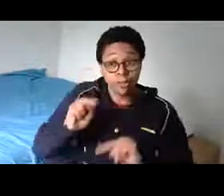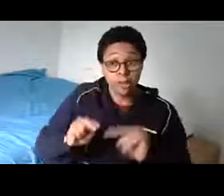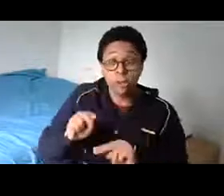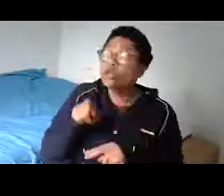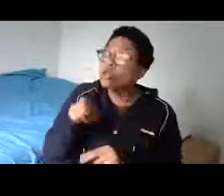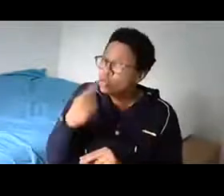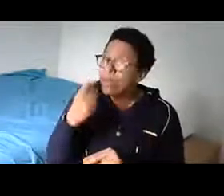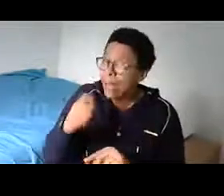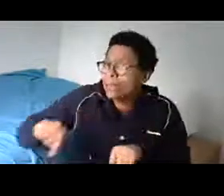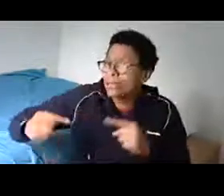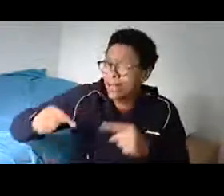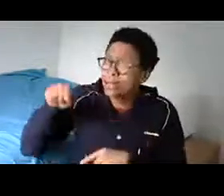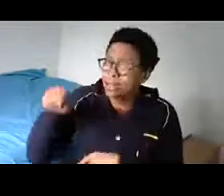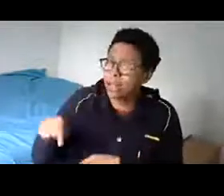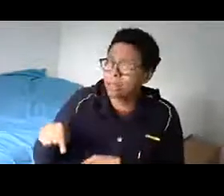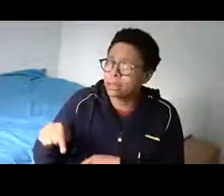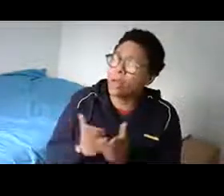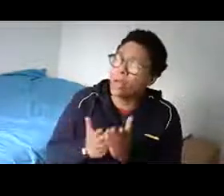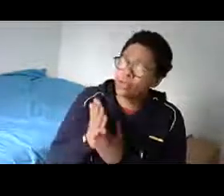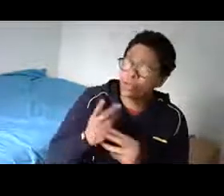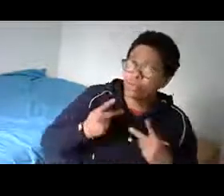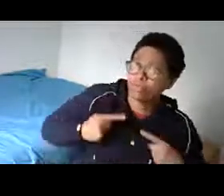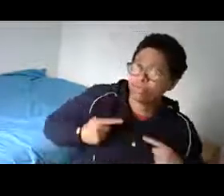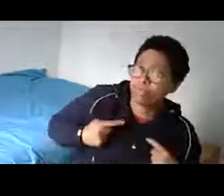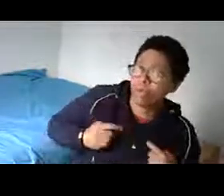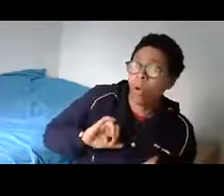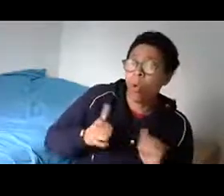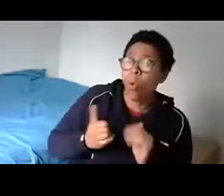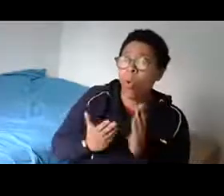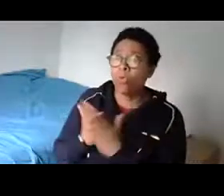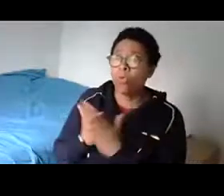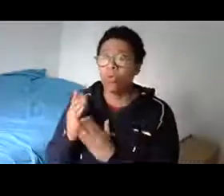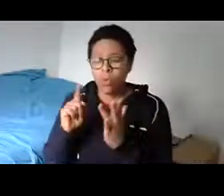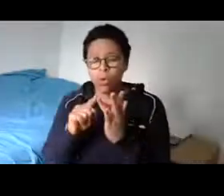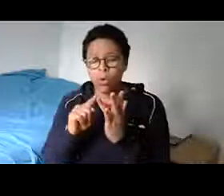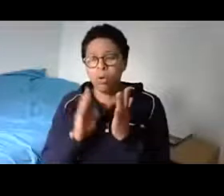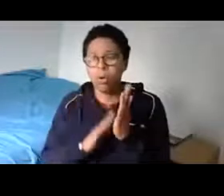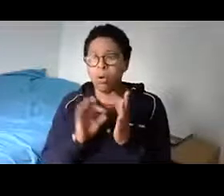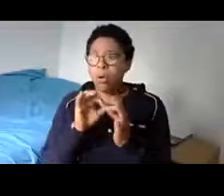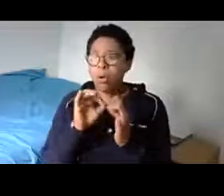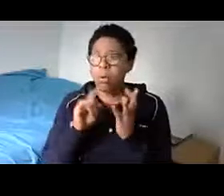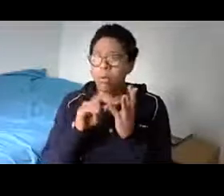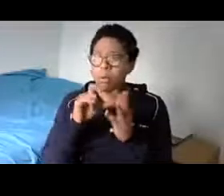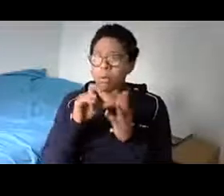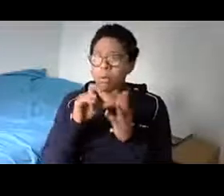the solicitors or going to the ombudsman.